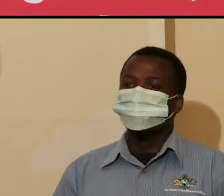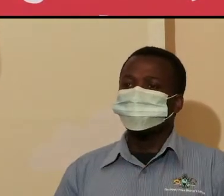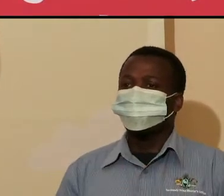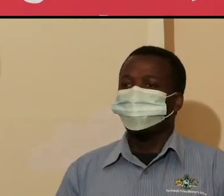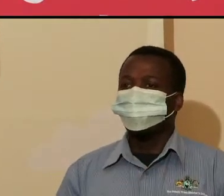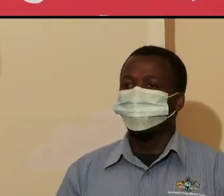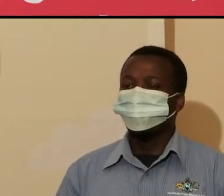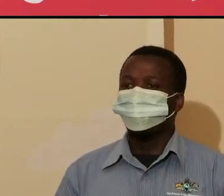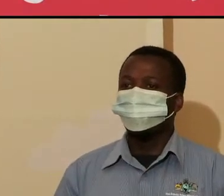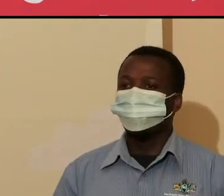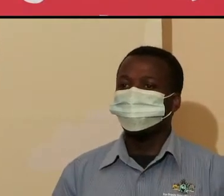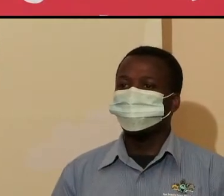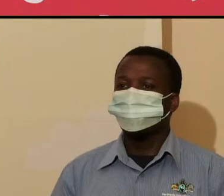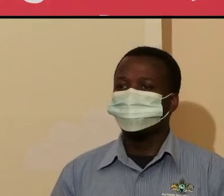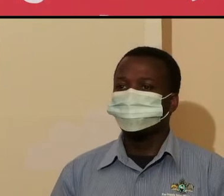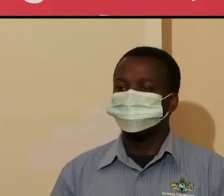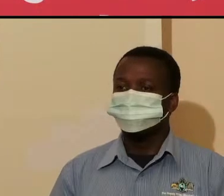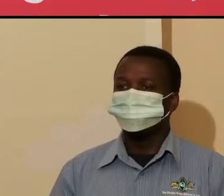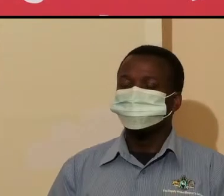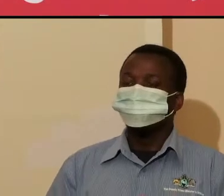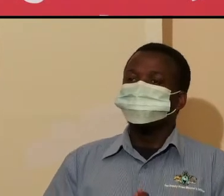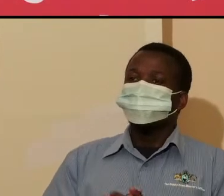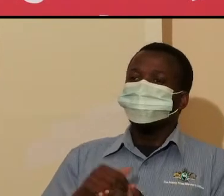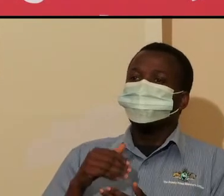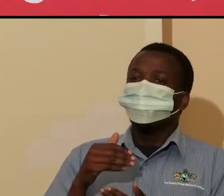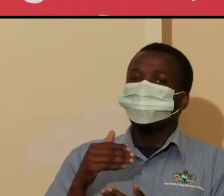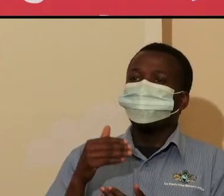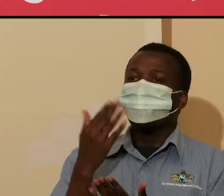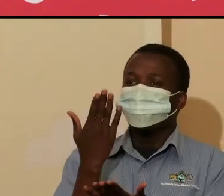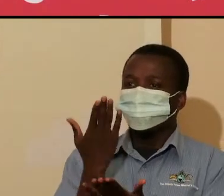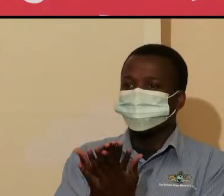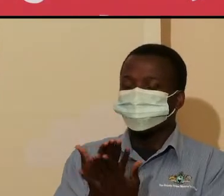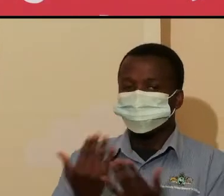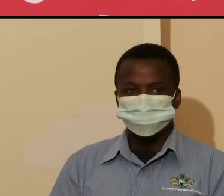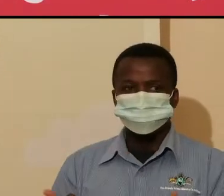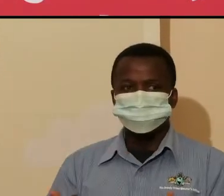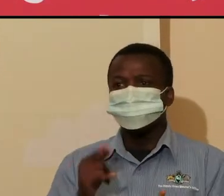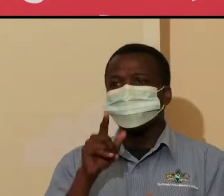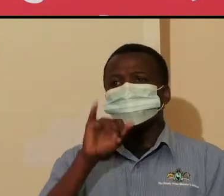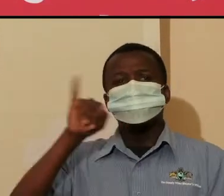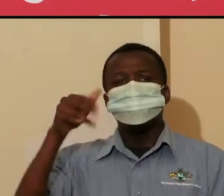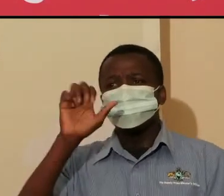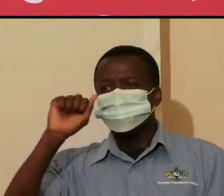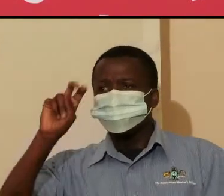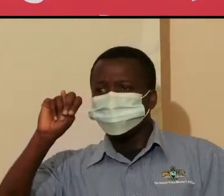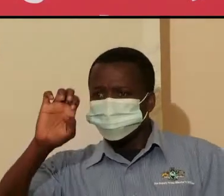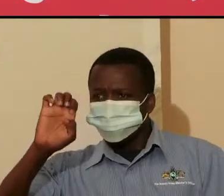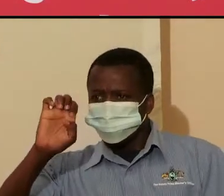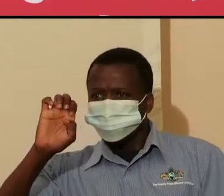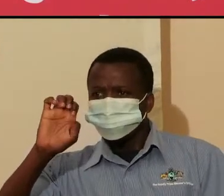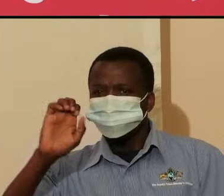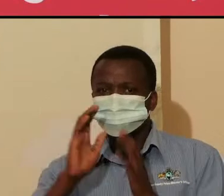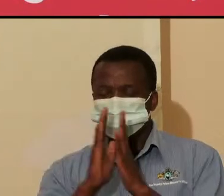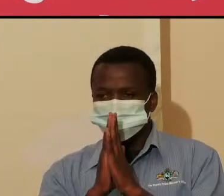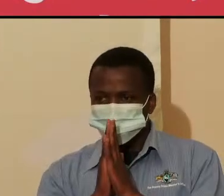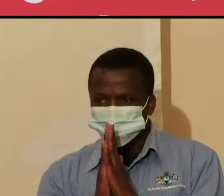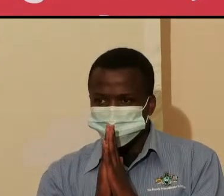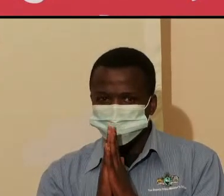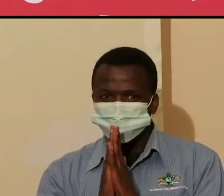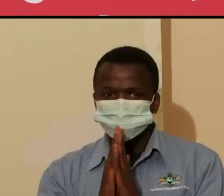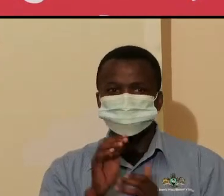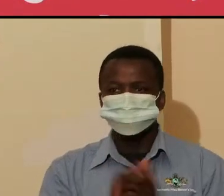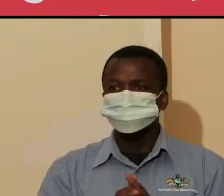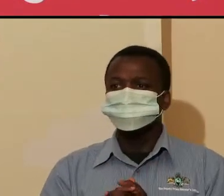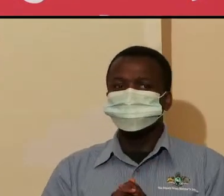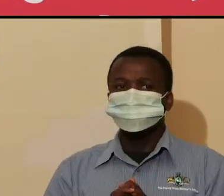I will ask that we have Margaret Jane open our event with a word of prayer. She's at